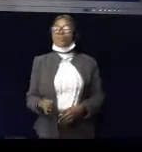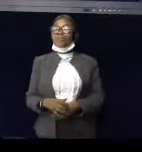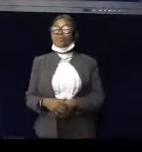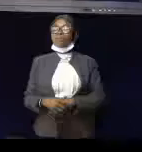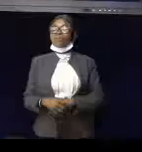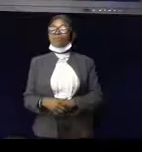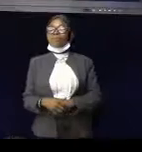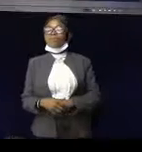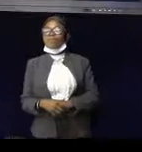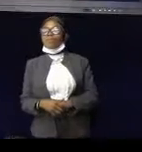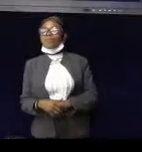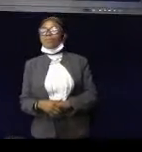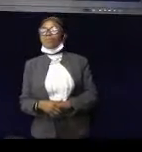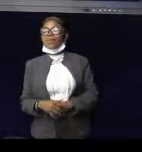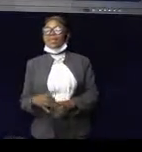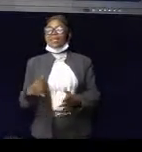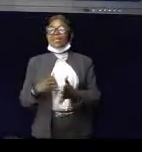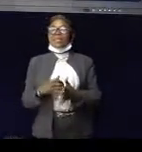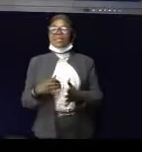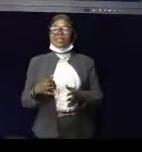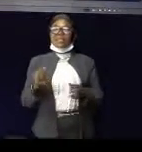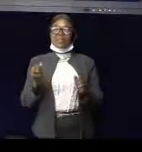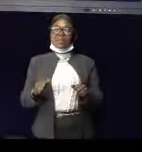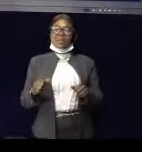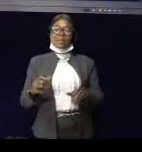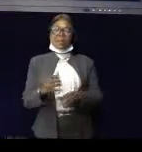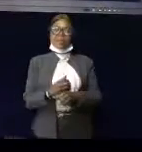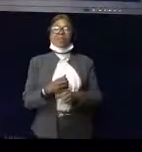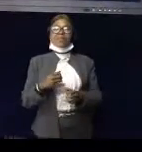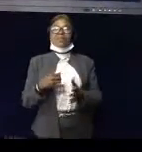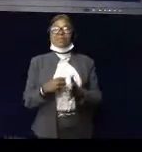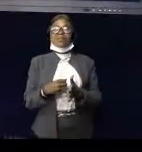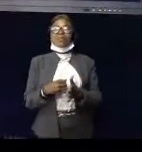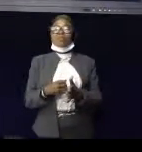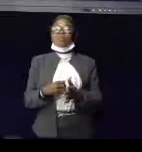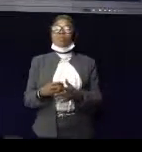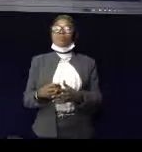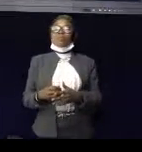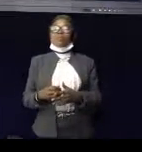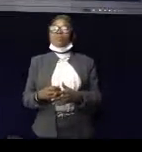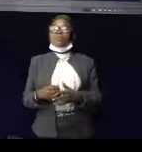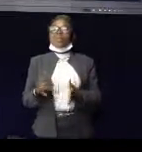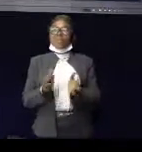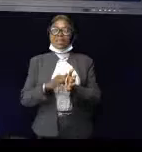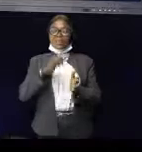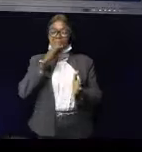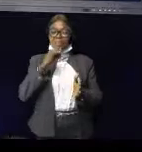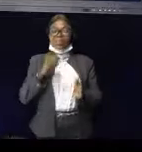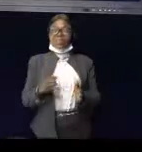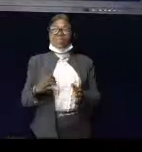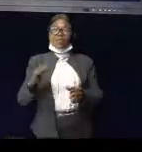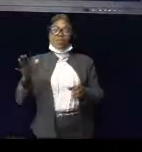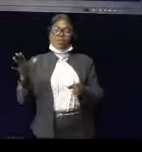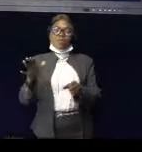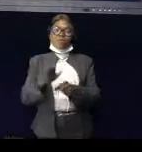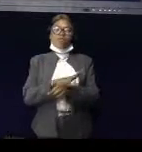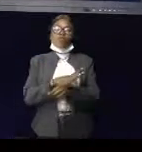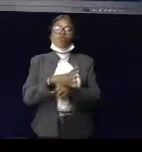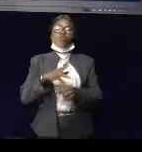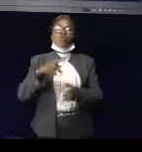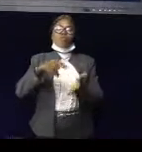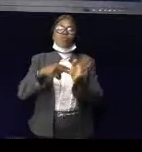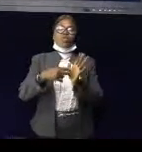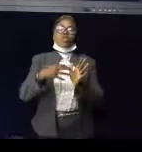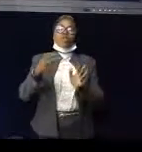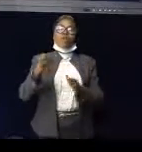Deficiency Syndrome. Acquired Immune Deficiency Syndrome. That's the full meaning